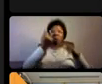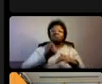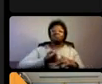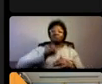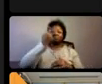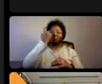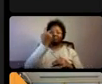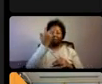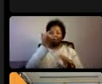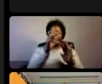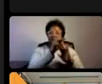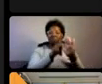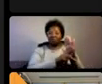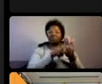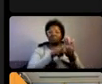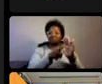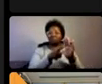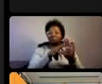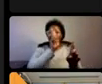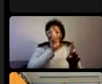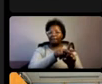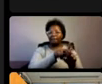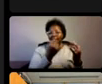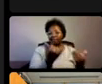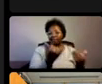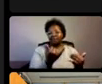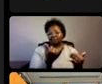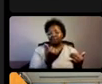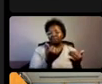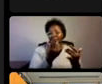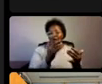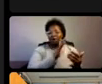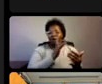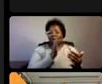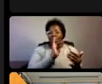policy has been introduced and why it's so important. So thank you, folks.